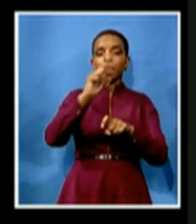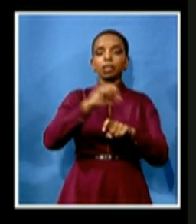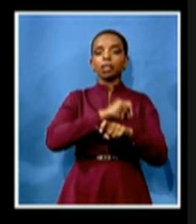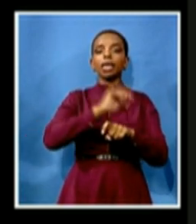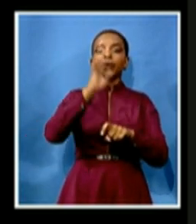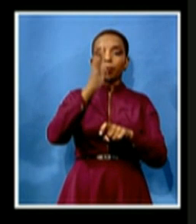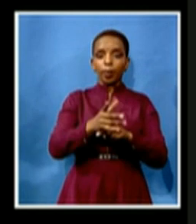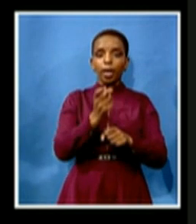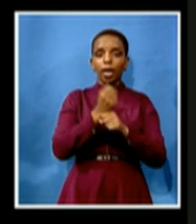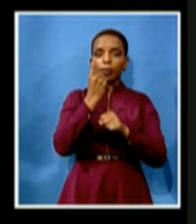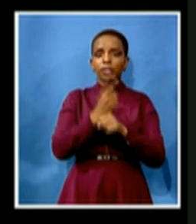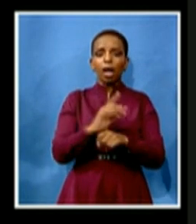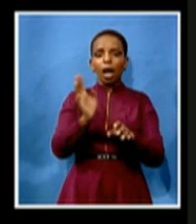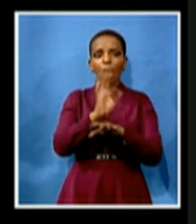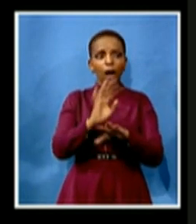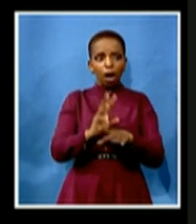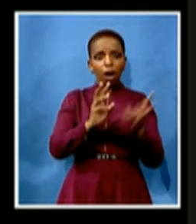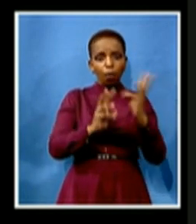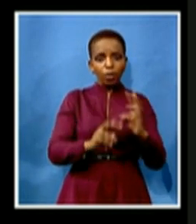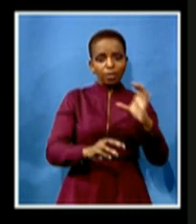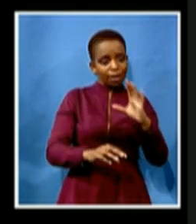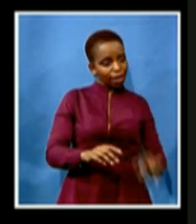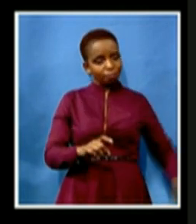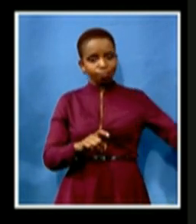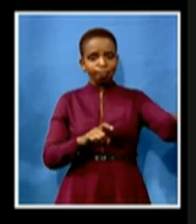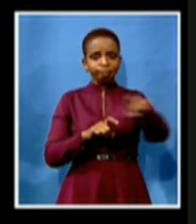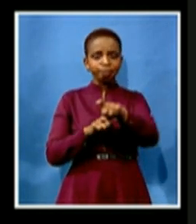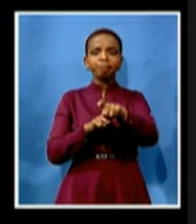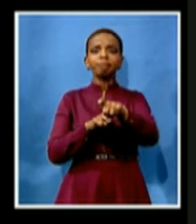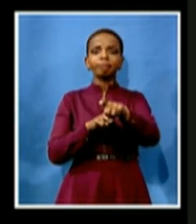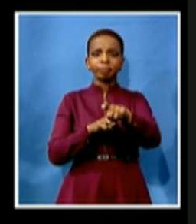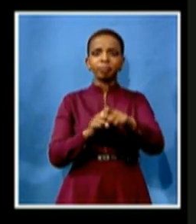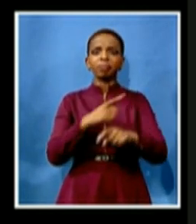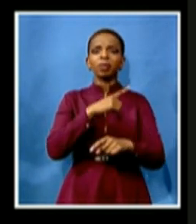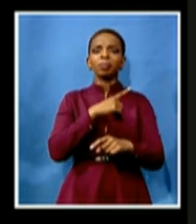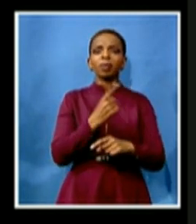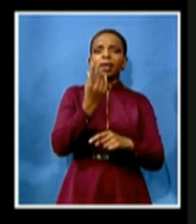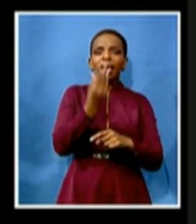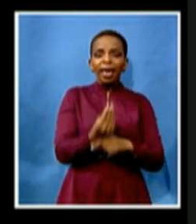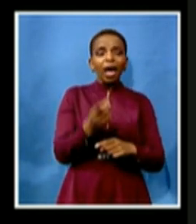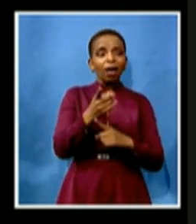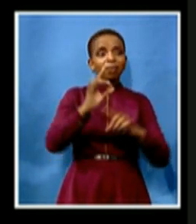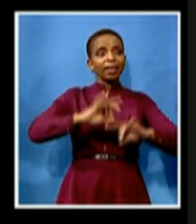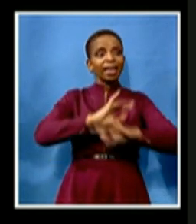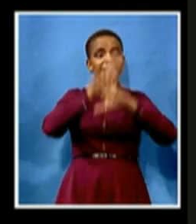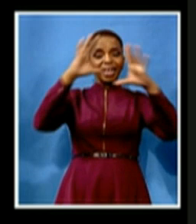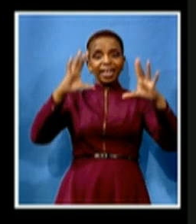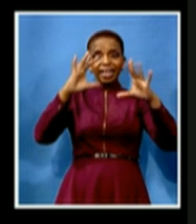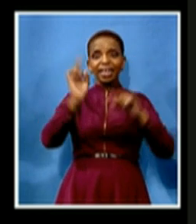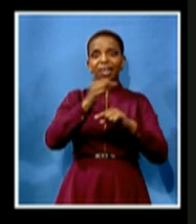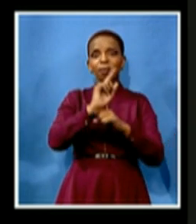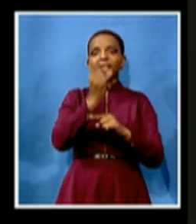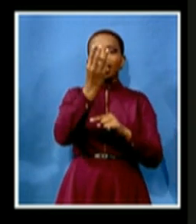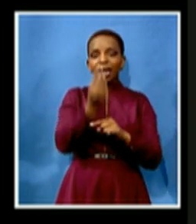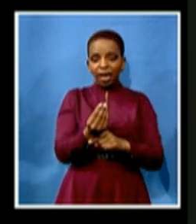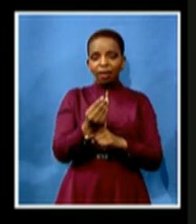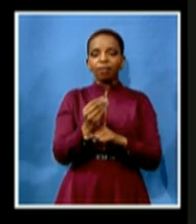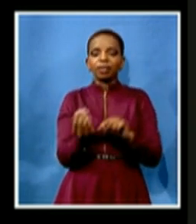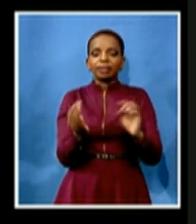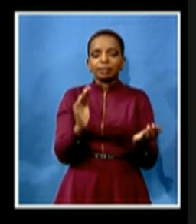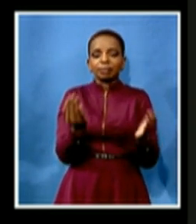recall what their reasons were, but it was clear that there are similarities between these two. They were the first two to show the